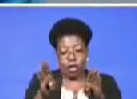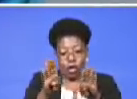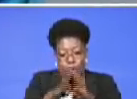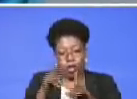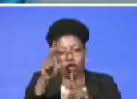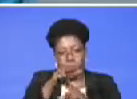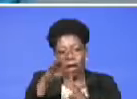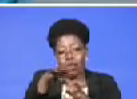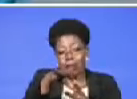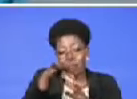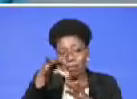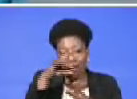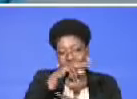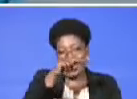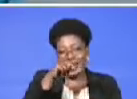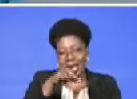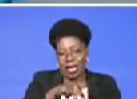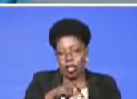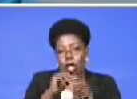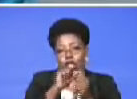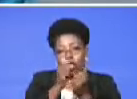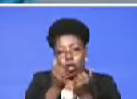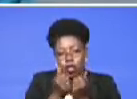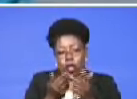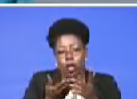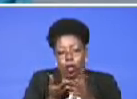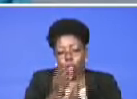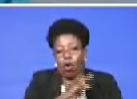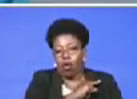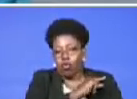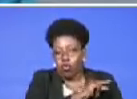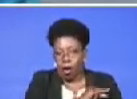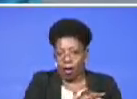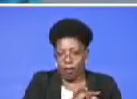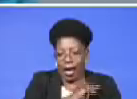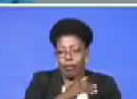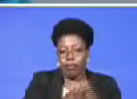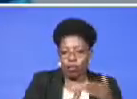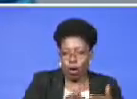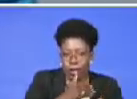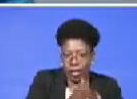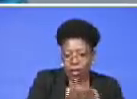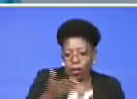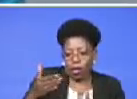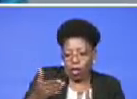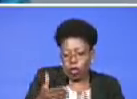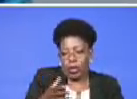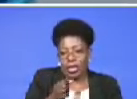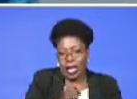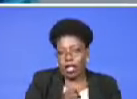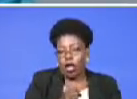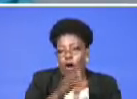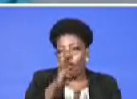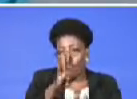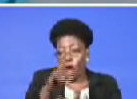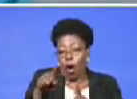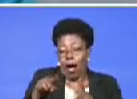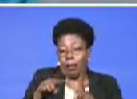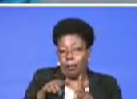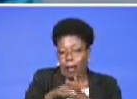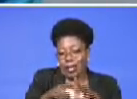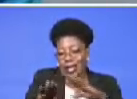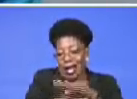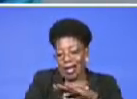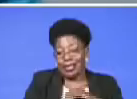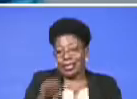be chosen by your national association through a qualifying process. As the host, we get our 4 plus another 10, so